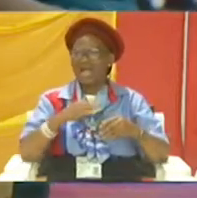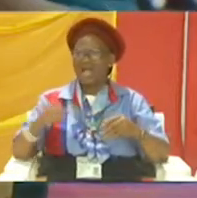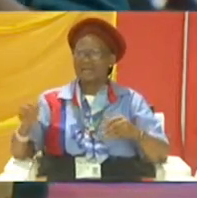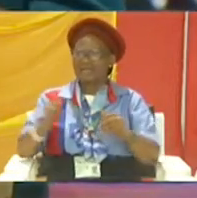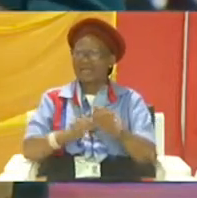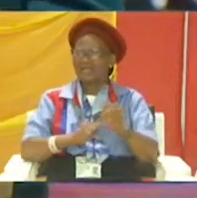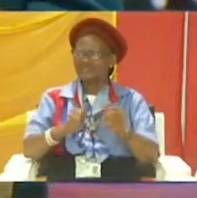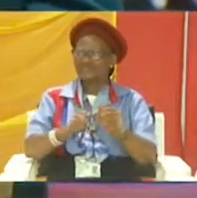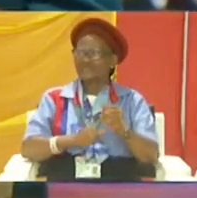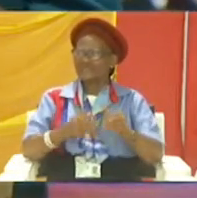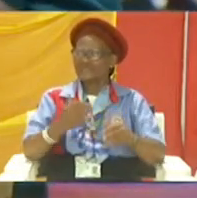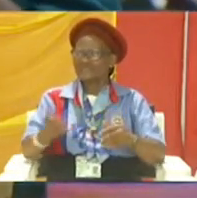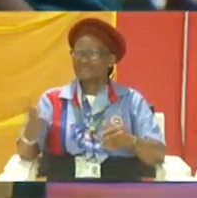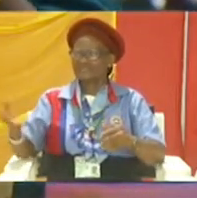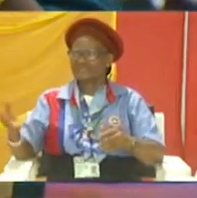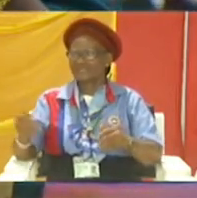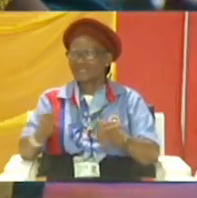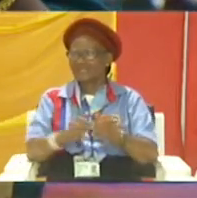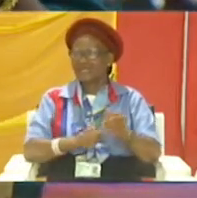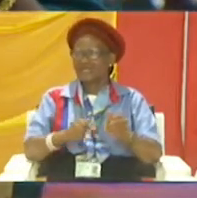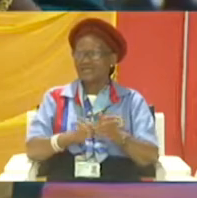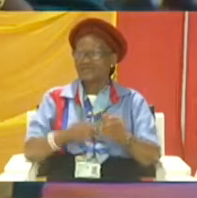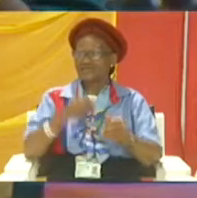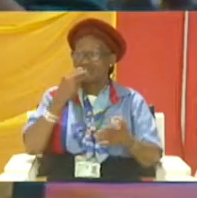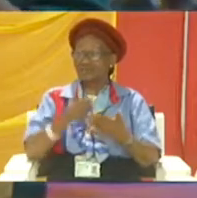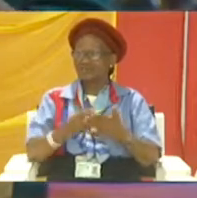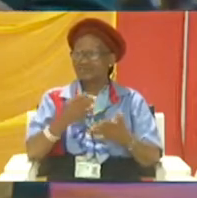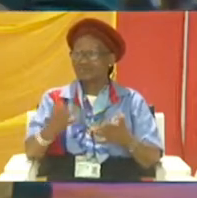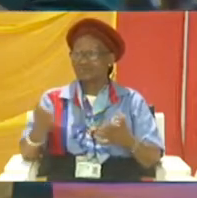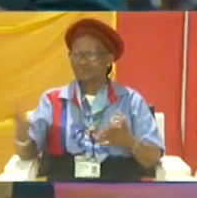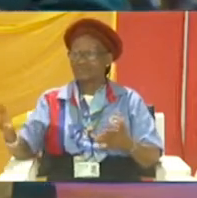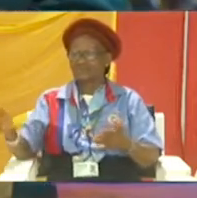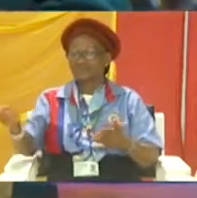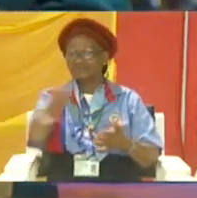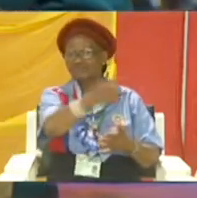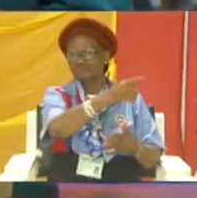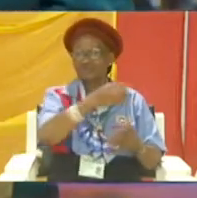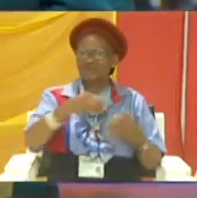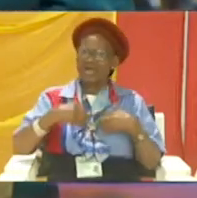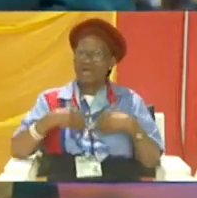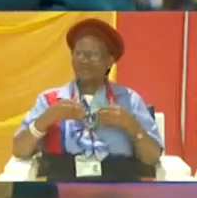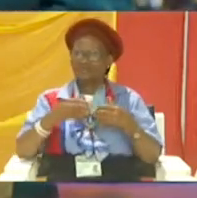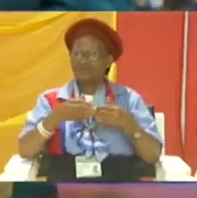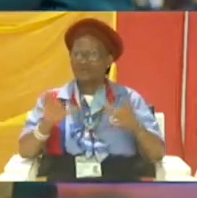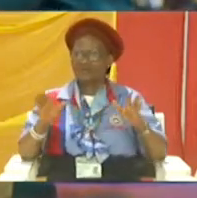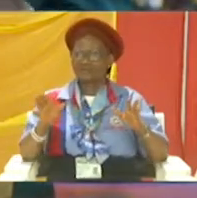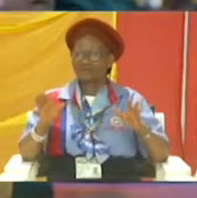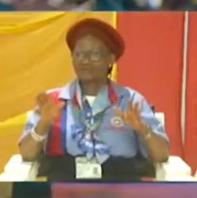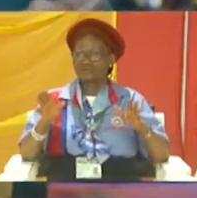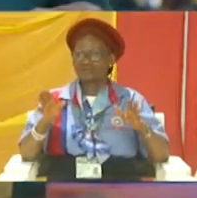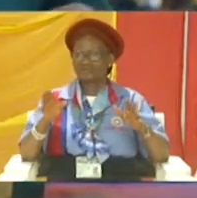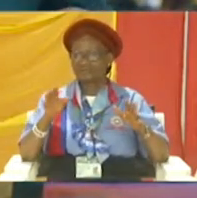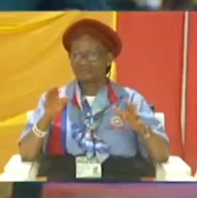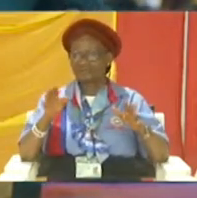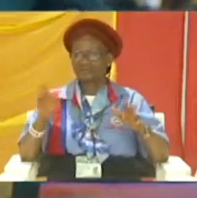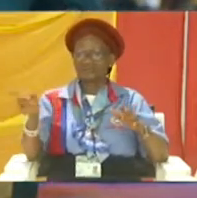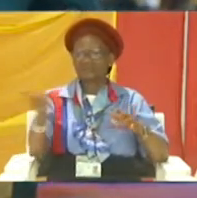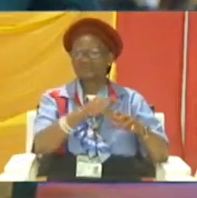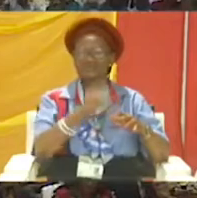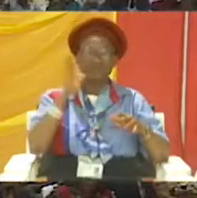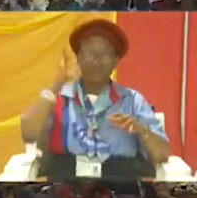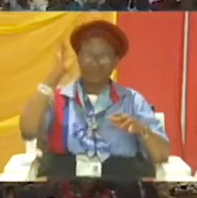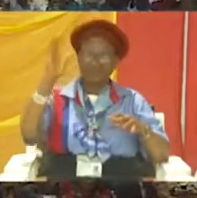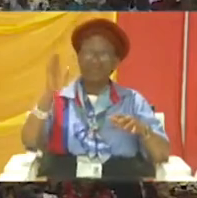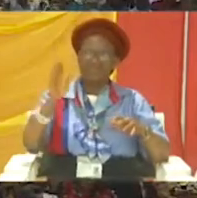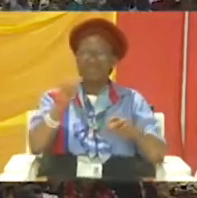everything, every good thing you have lost, ogbogbo ti o dara yi ti o ti padanu, you will regain today